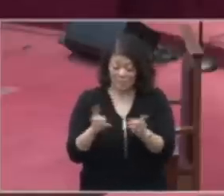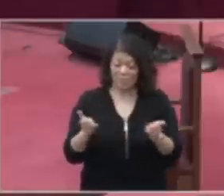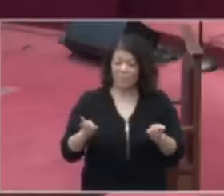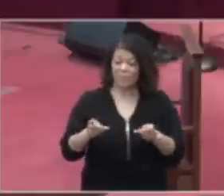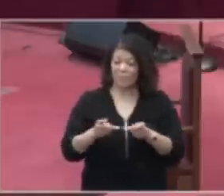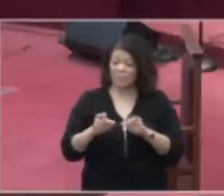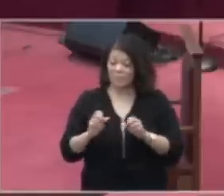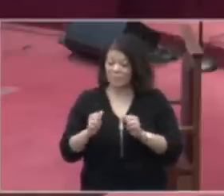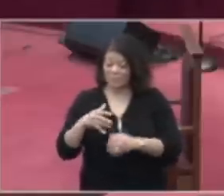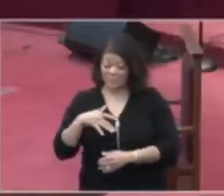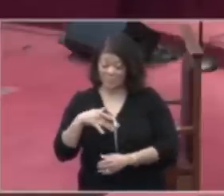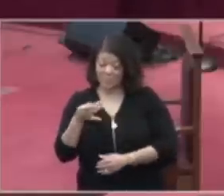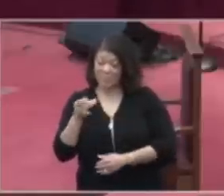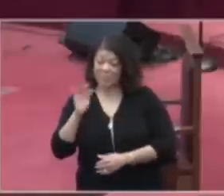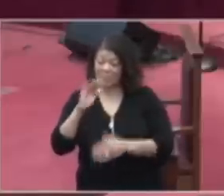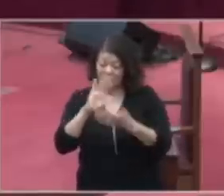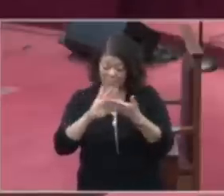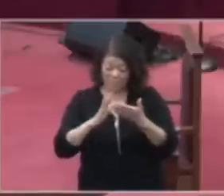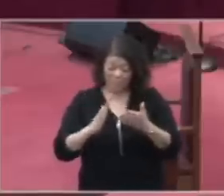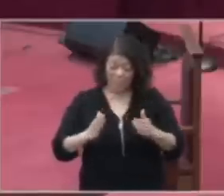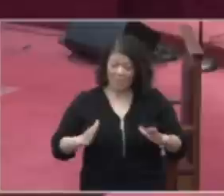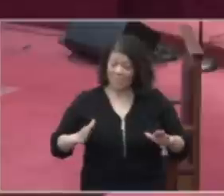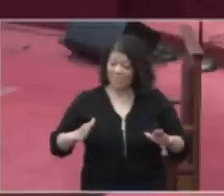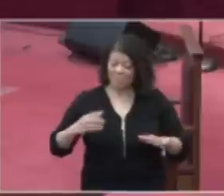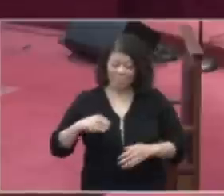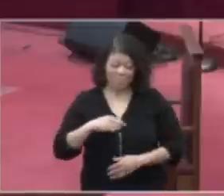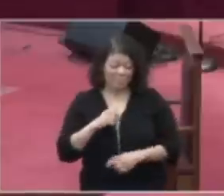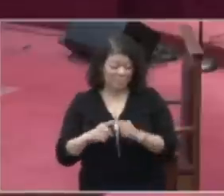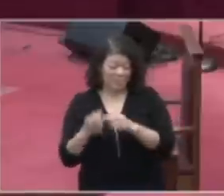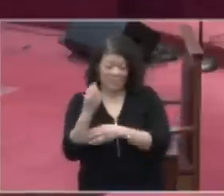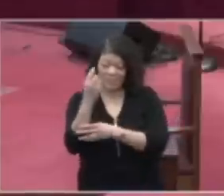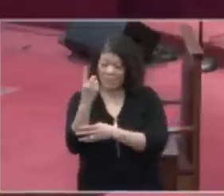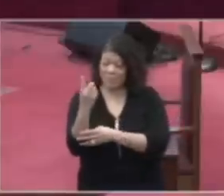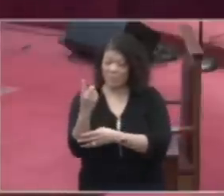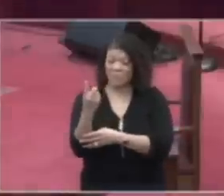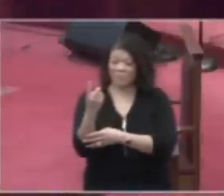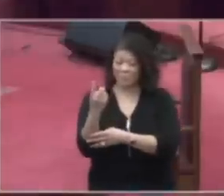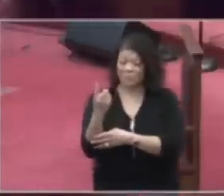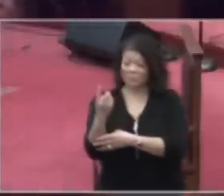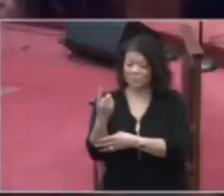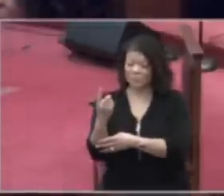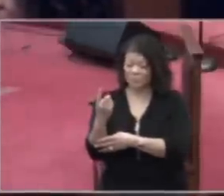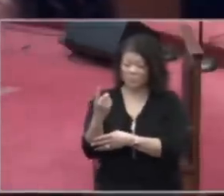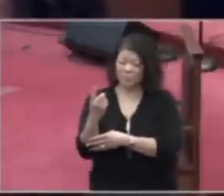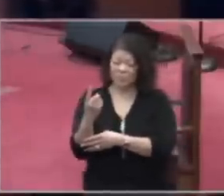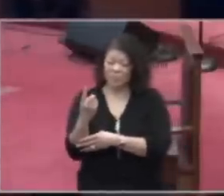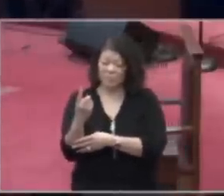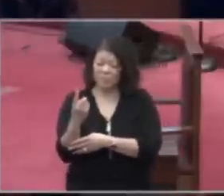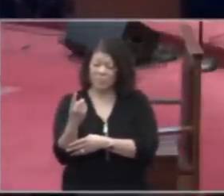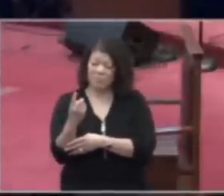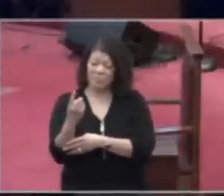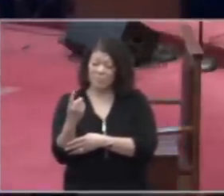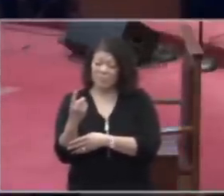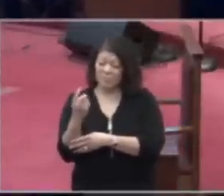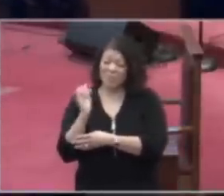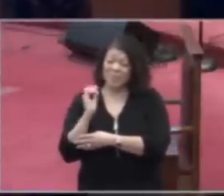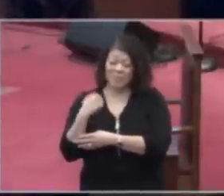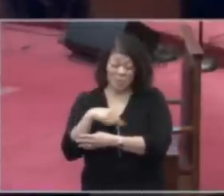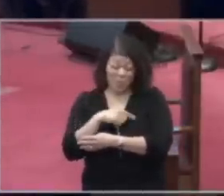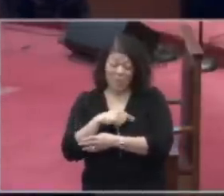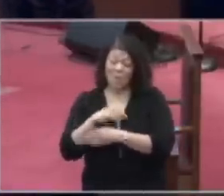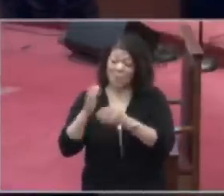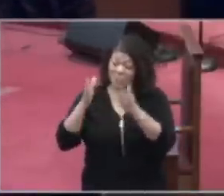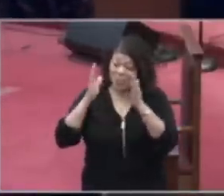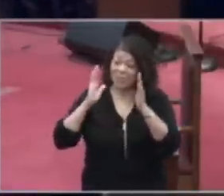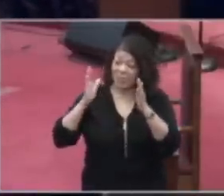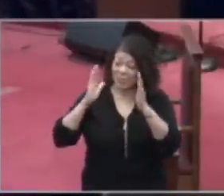your peace that surpasses all human understanding. Arrest our wandering minds and bring